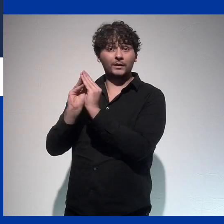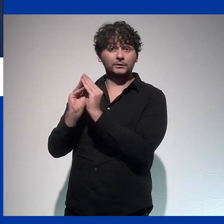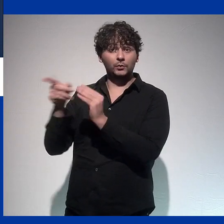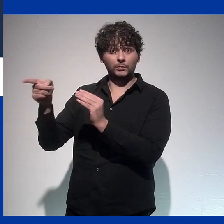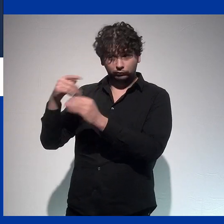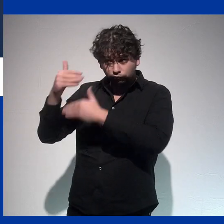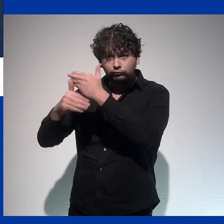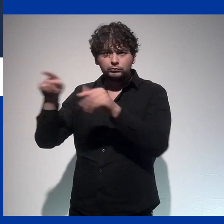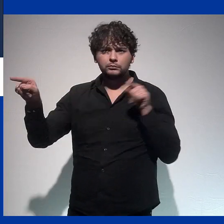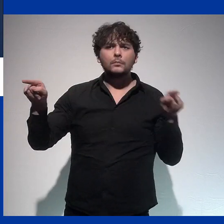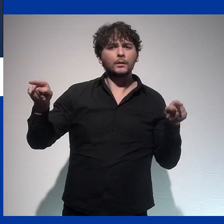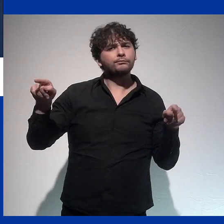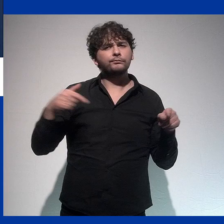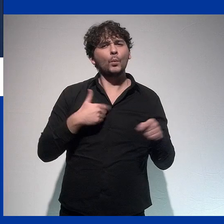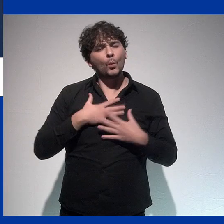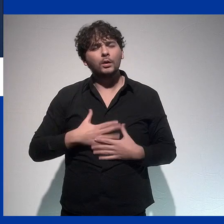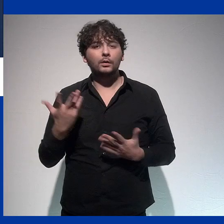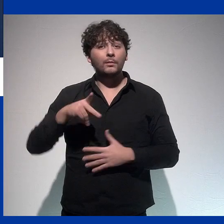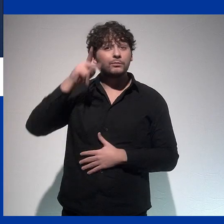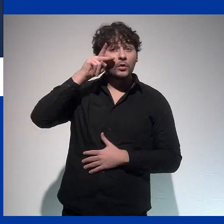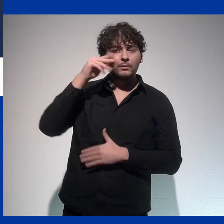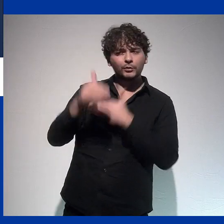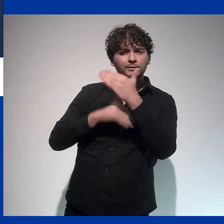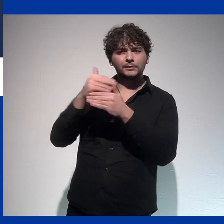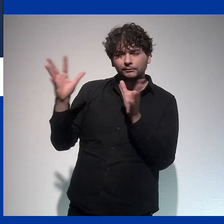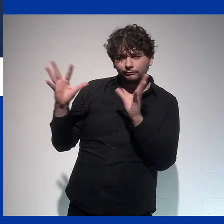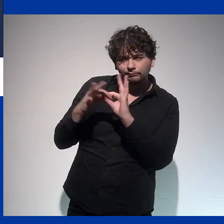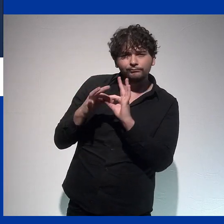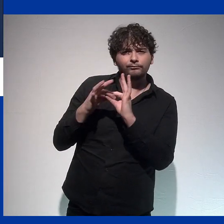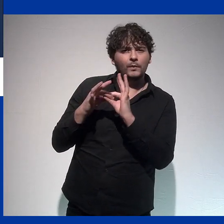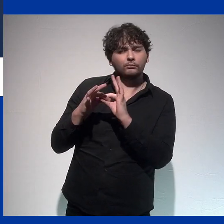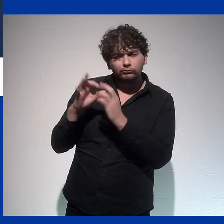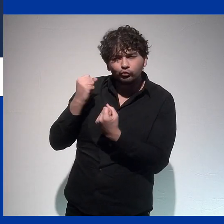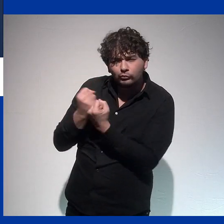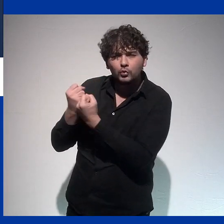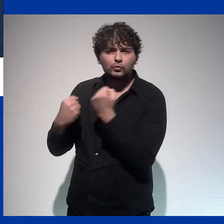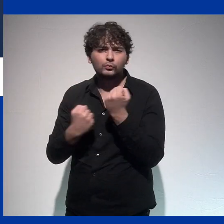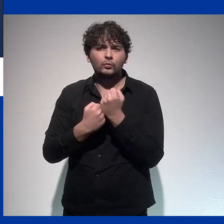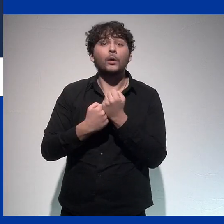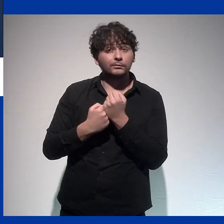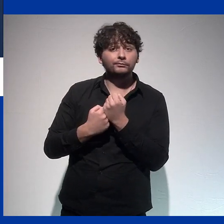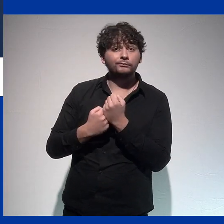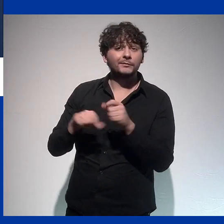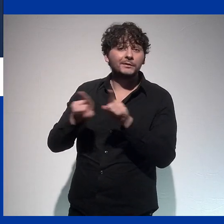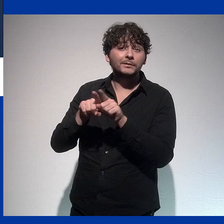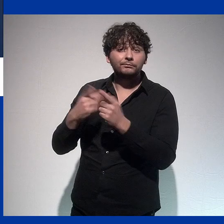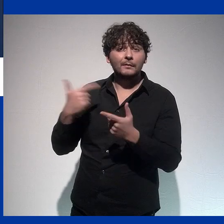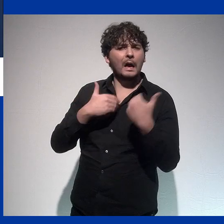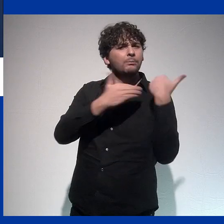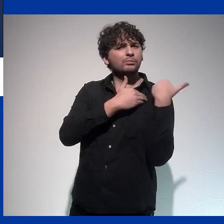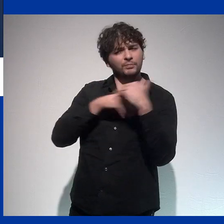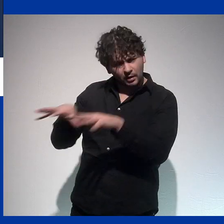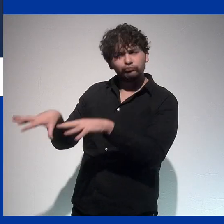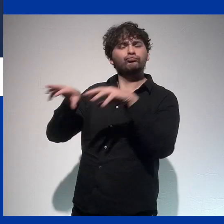process at the European level and take on responsibility for its implementation. In 2021, we will,